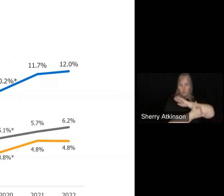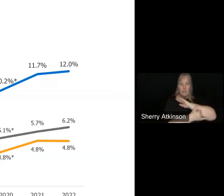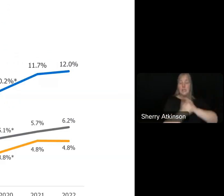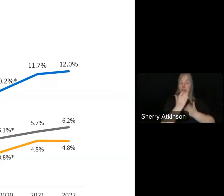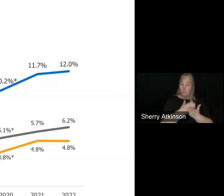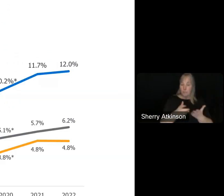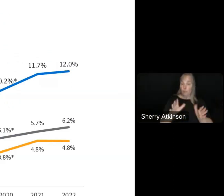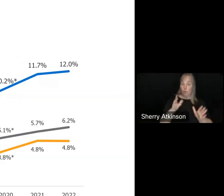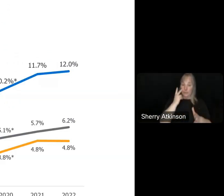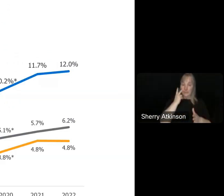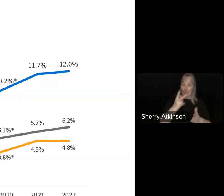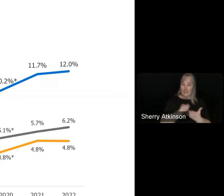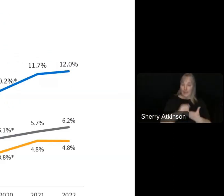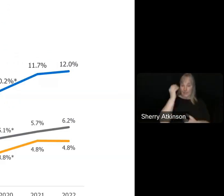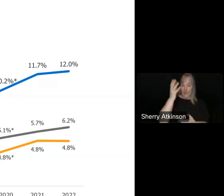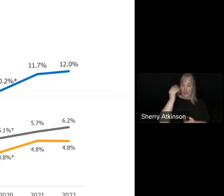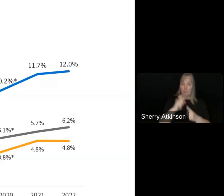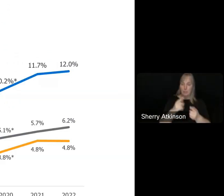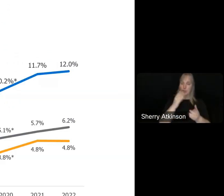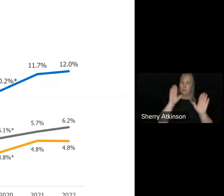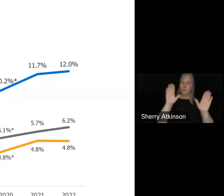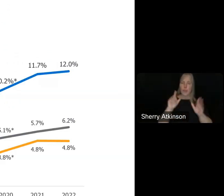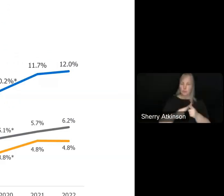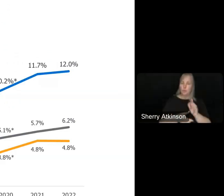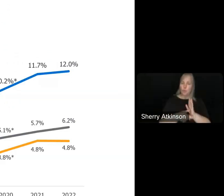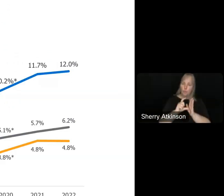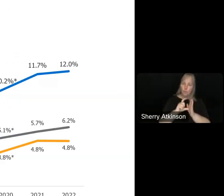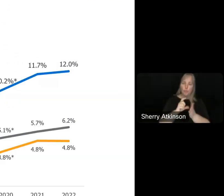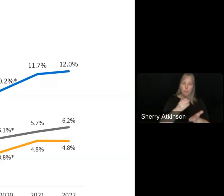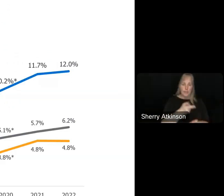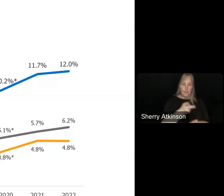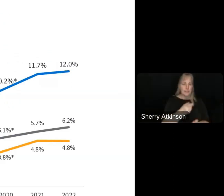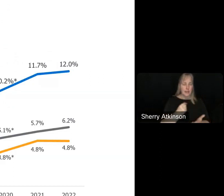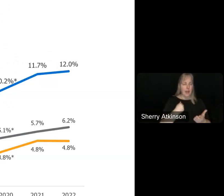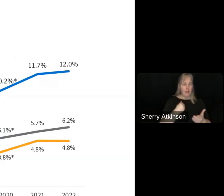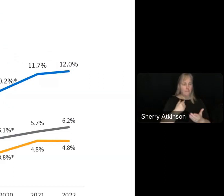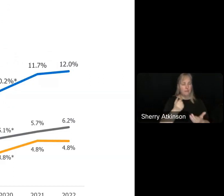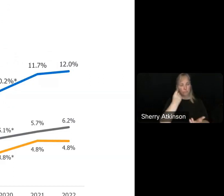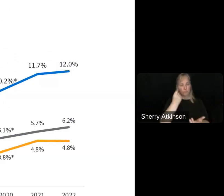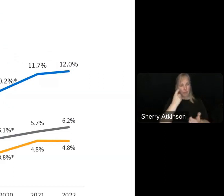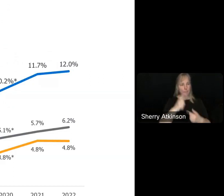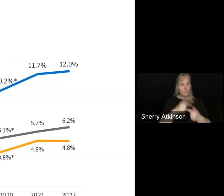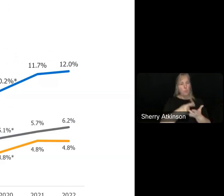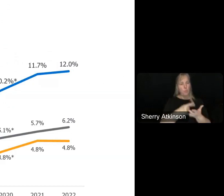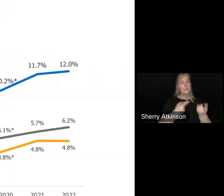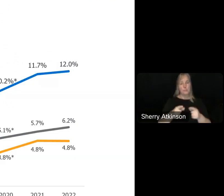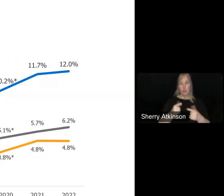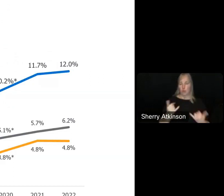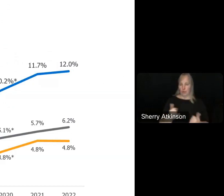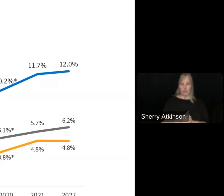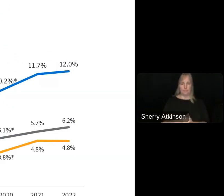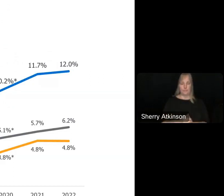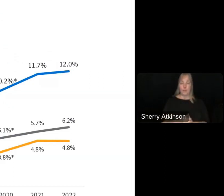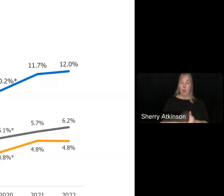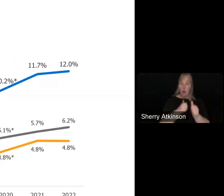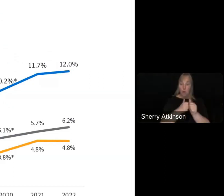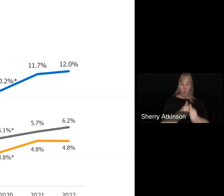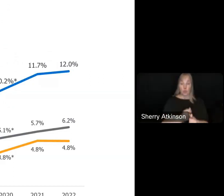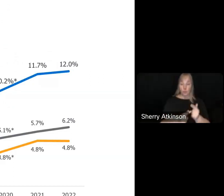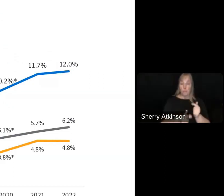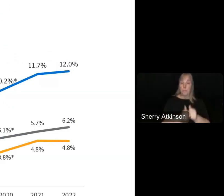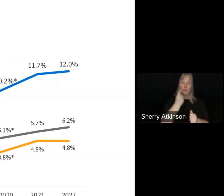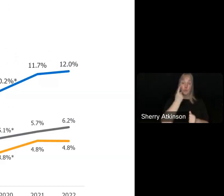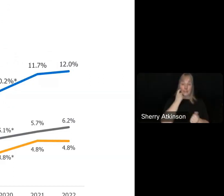it'll be great to just go through this and have a level set of what's going on currently. According to the most recent